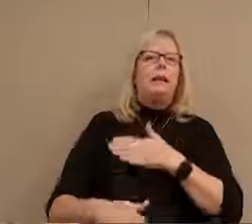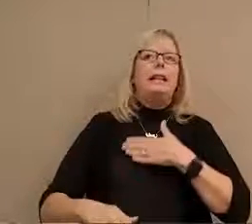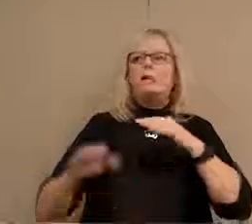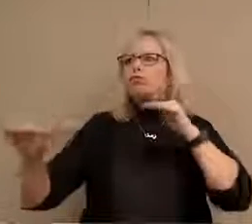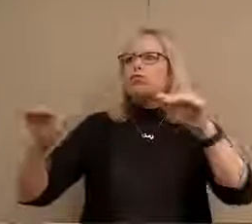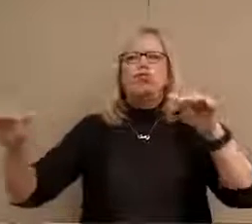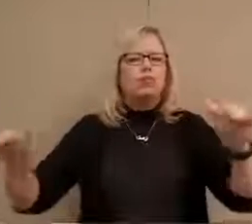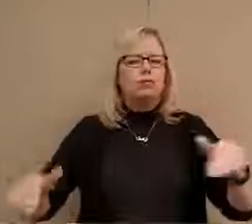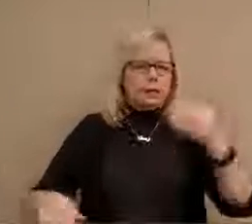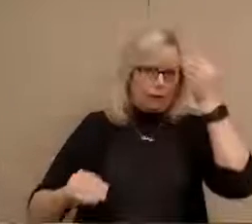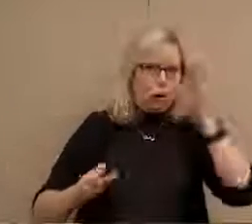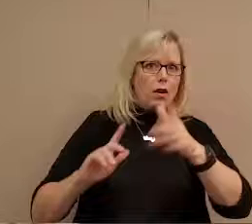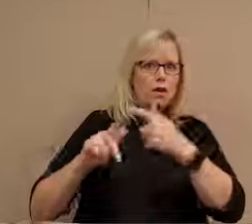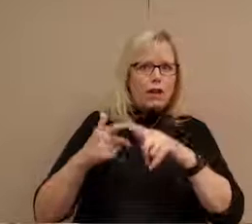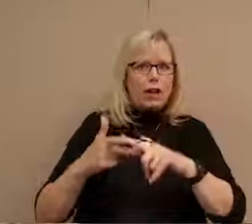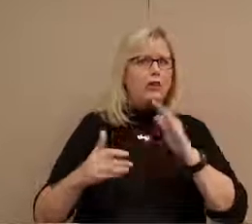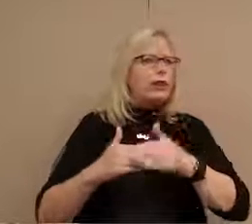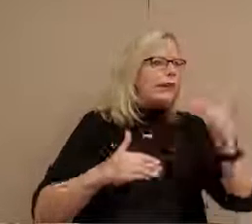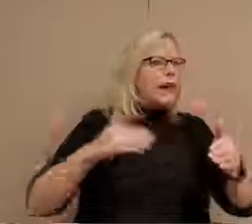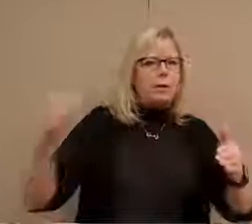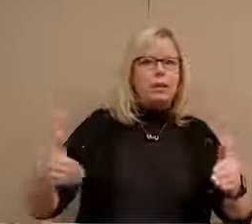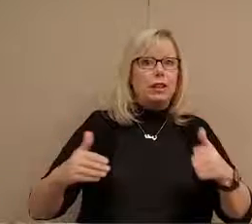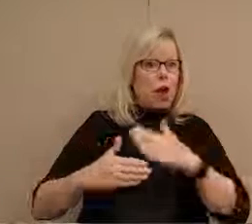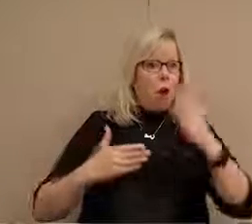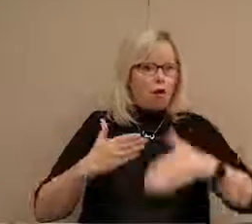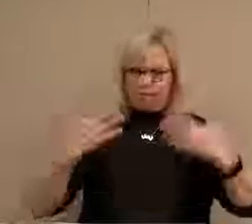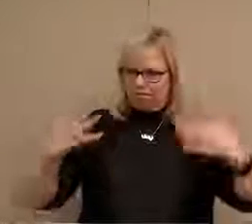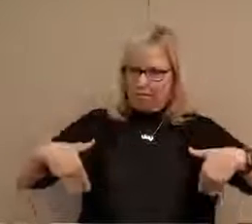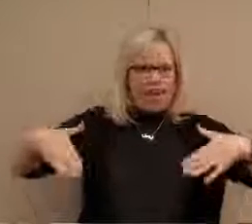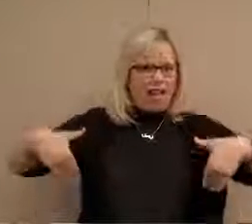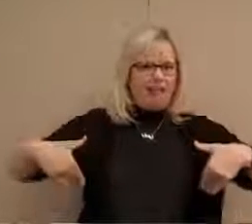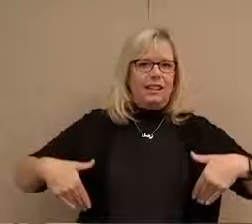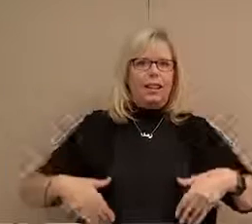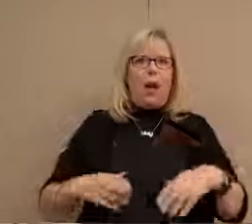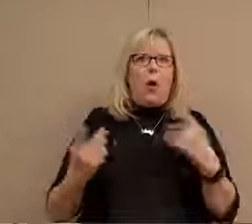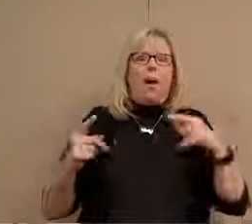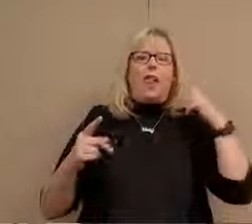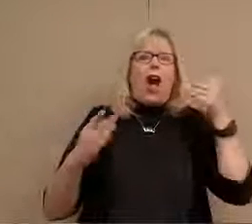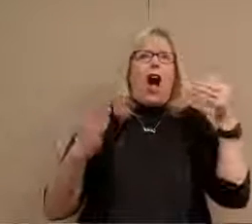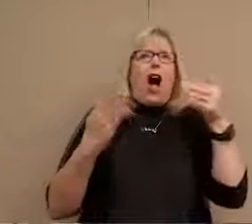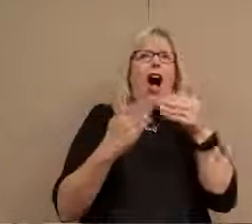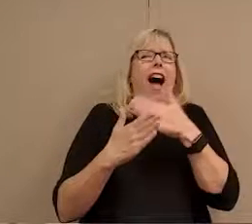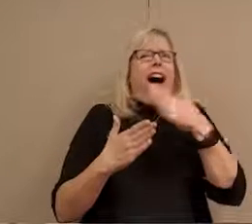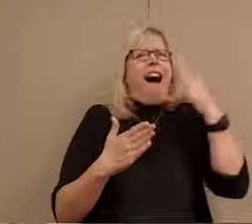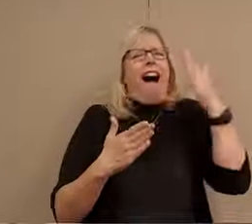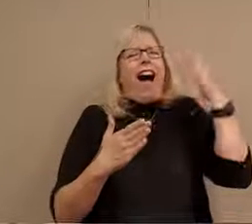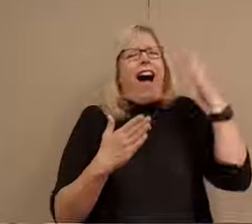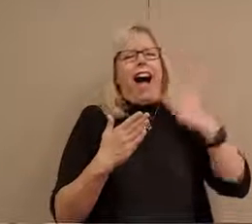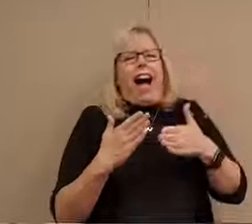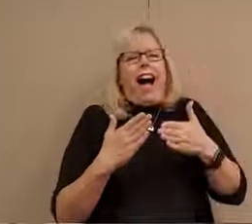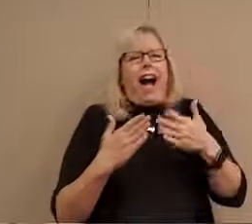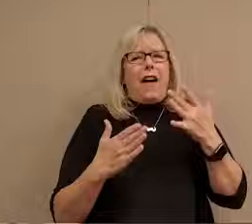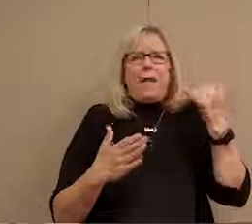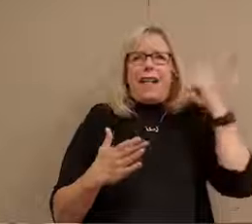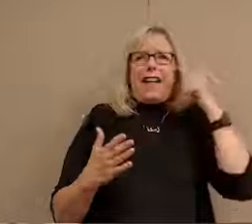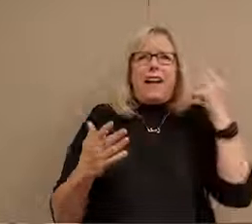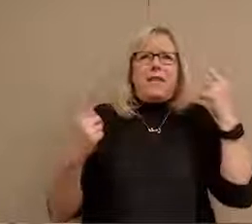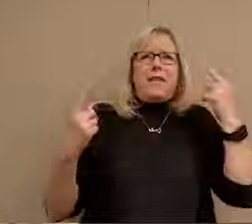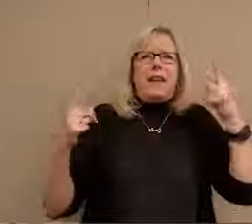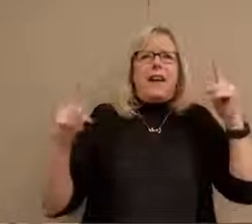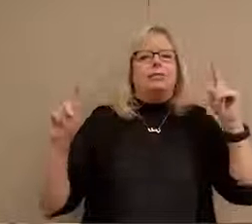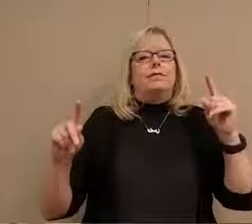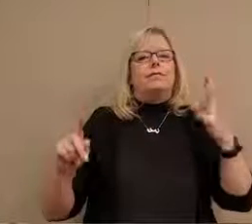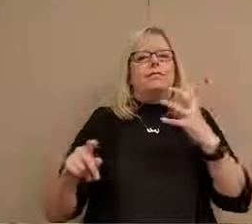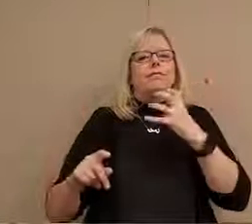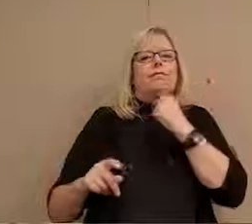word. Tell your friends, tell your neighbors. It's not over with. Just when we thought that light was getting dimmer,